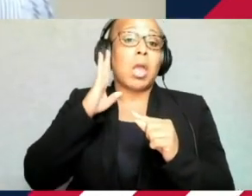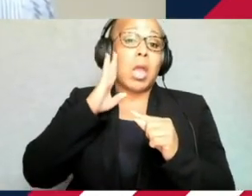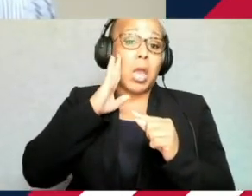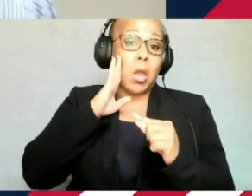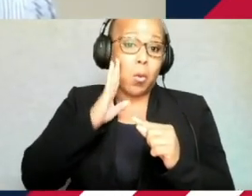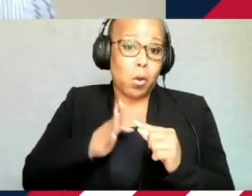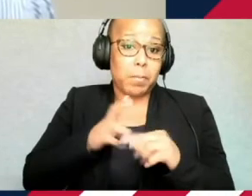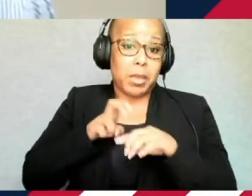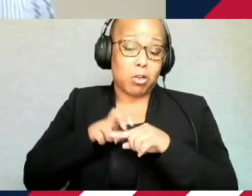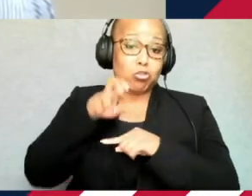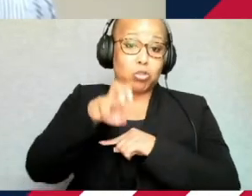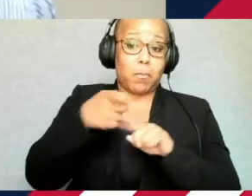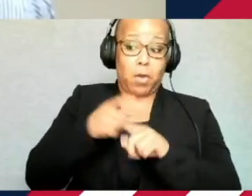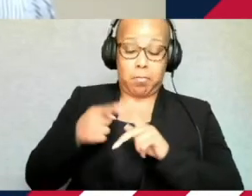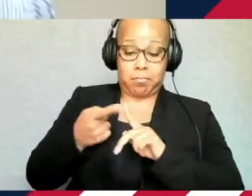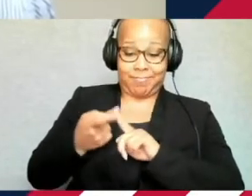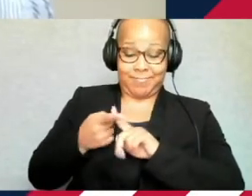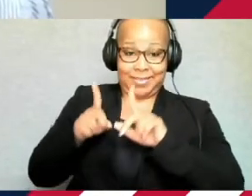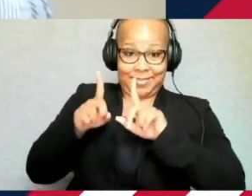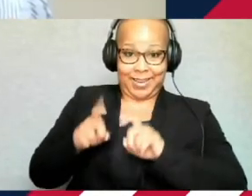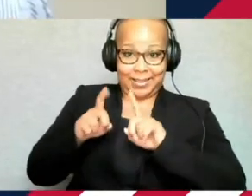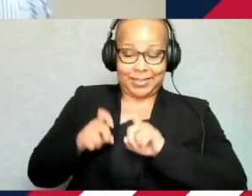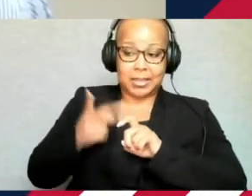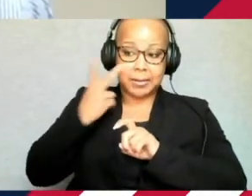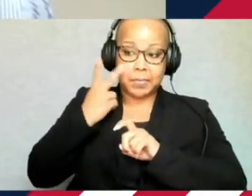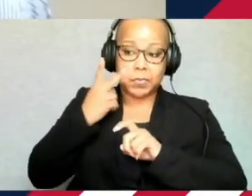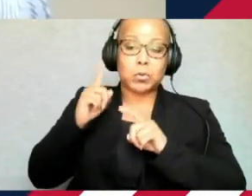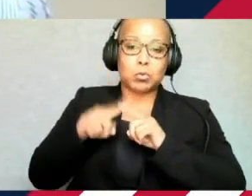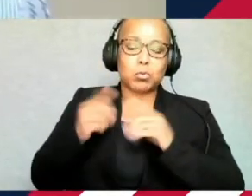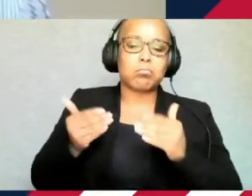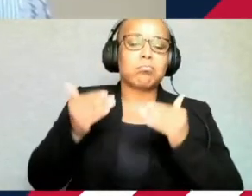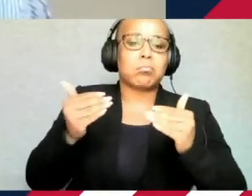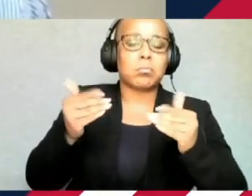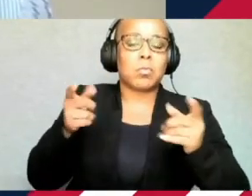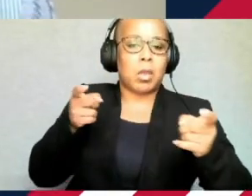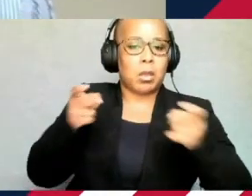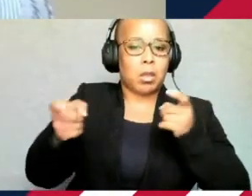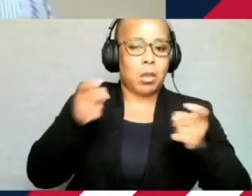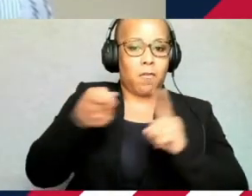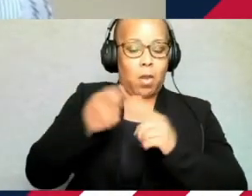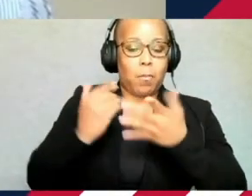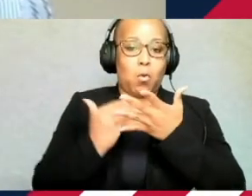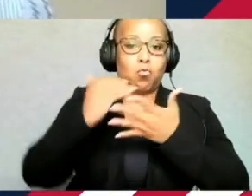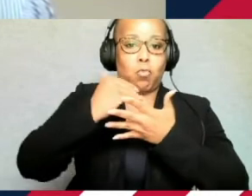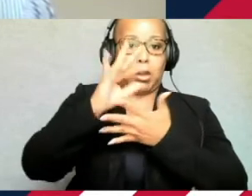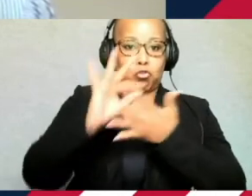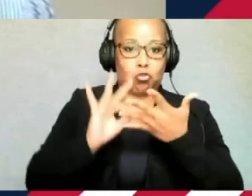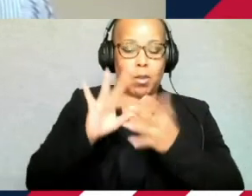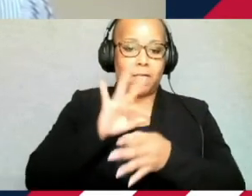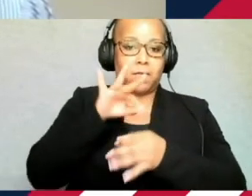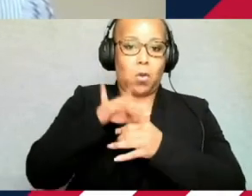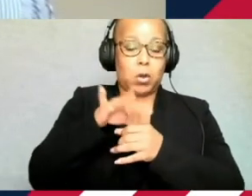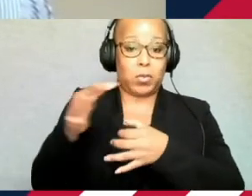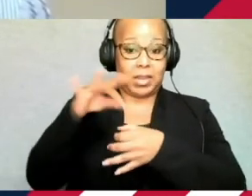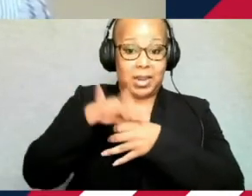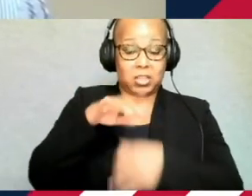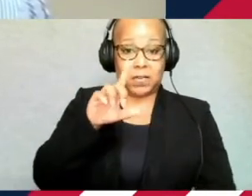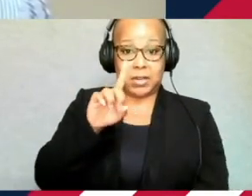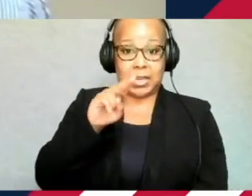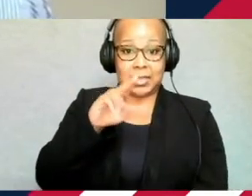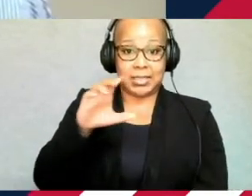jump from the initial testing of the waters to a convention governed by ranked choice voting, with the election of DNC officers